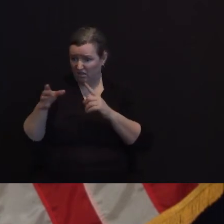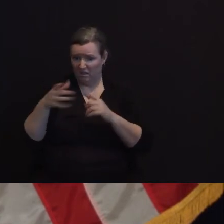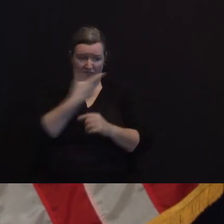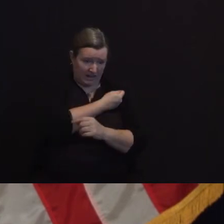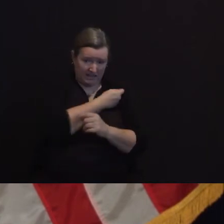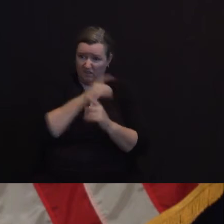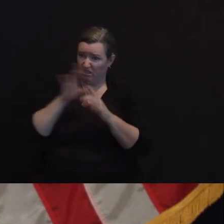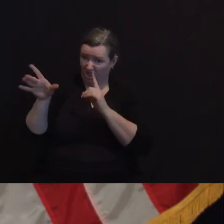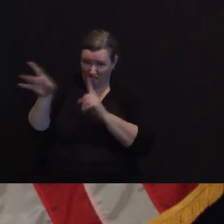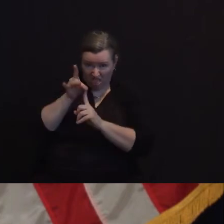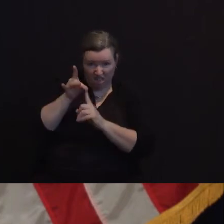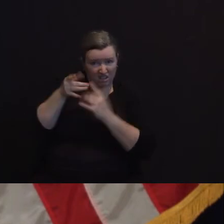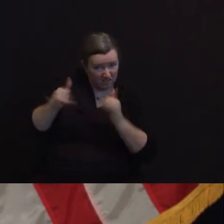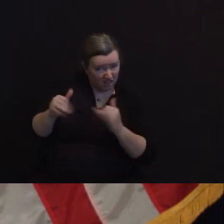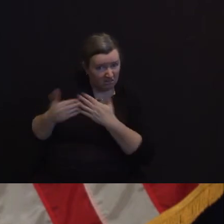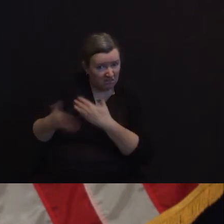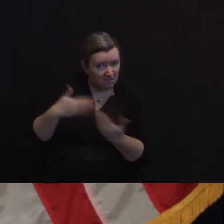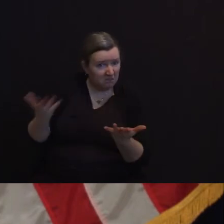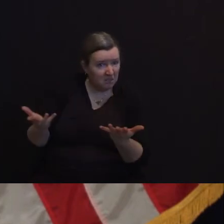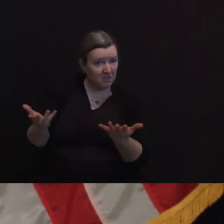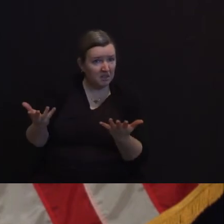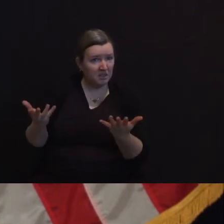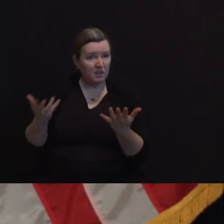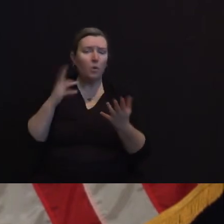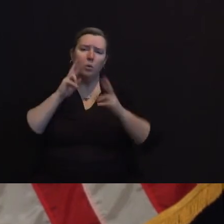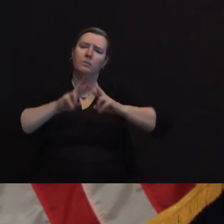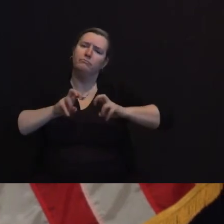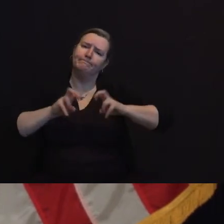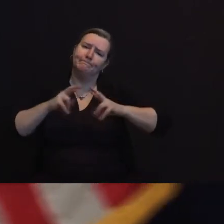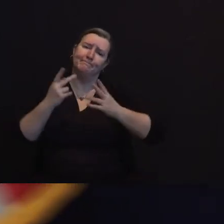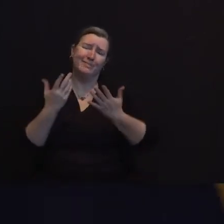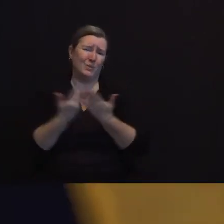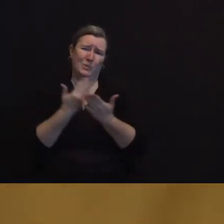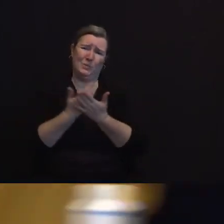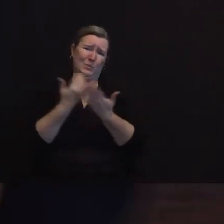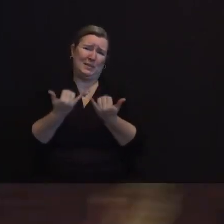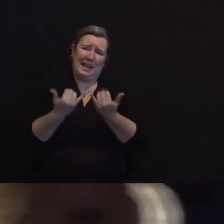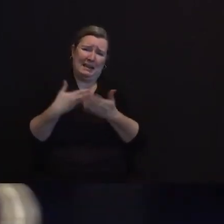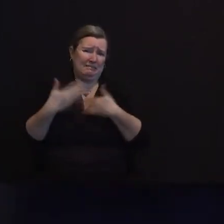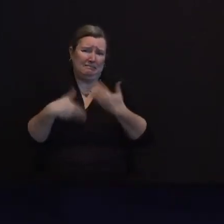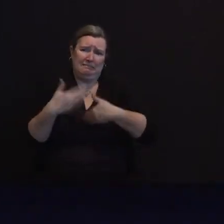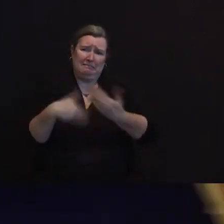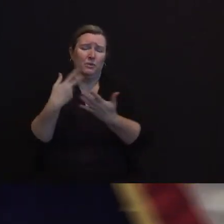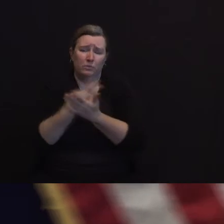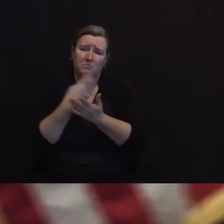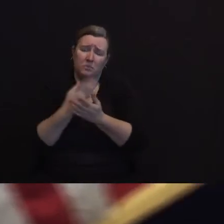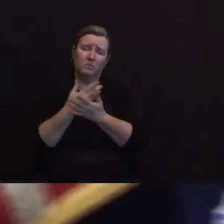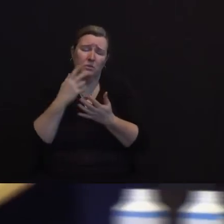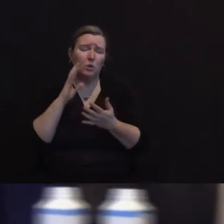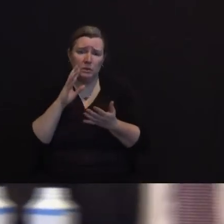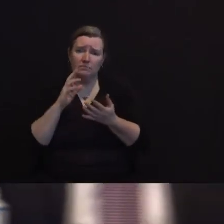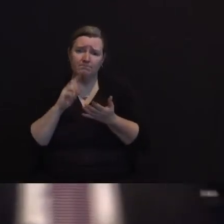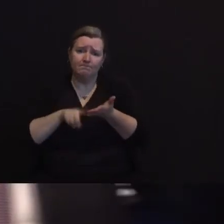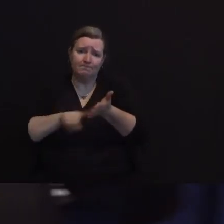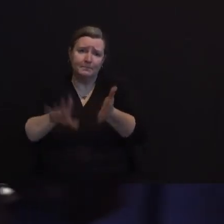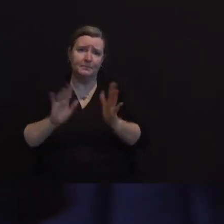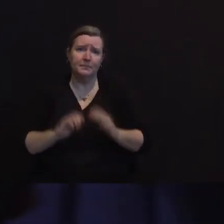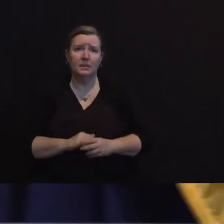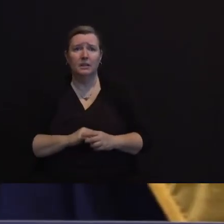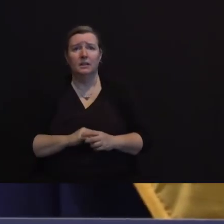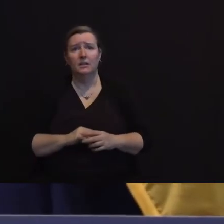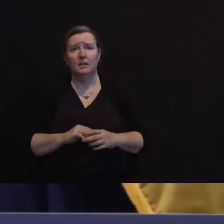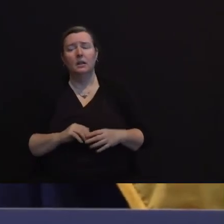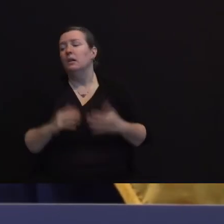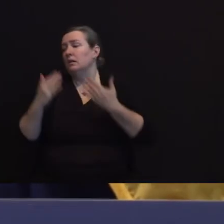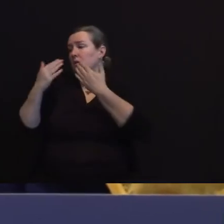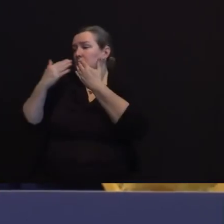point, and we're part of that. Great, thank you for that. Pretty clear. There's some really good stuff written in the press